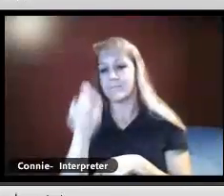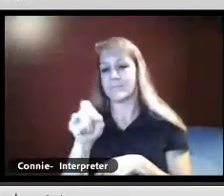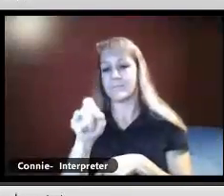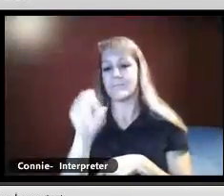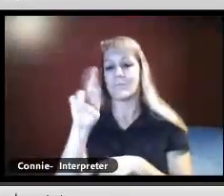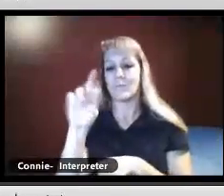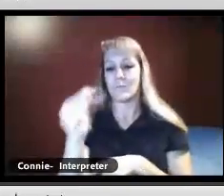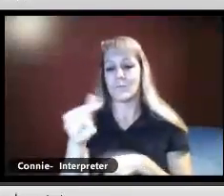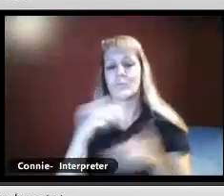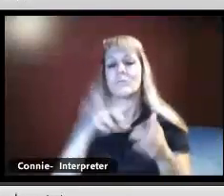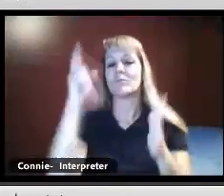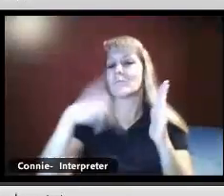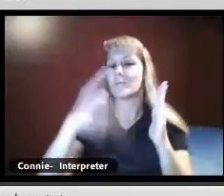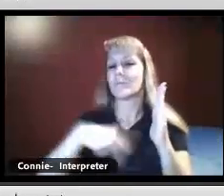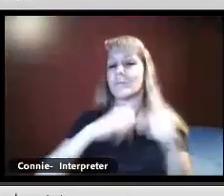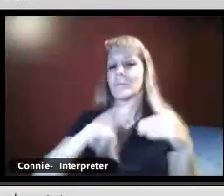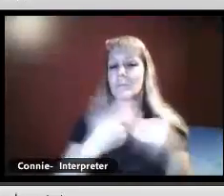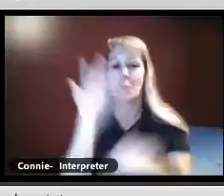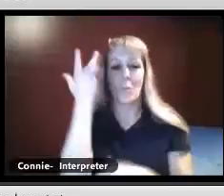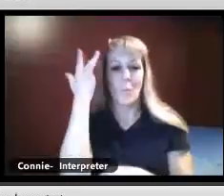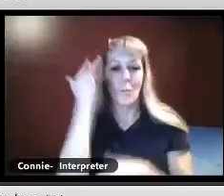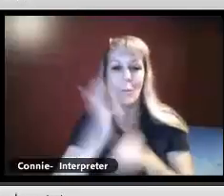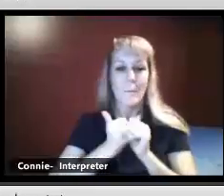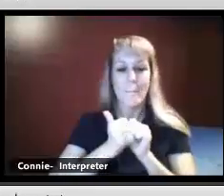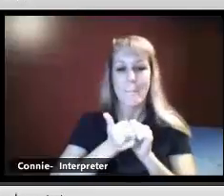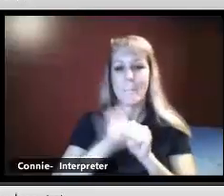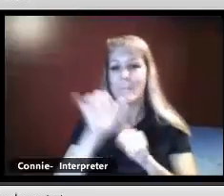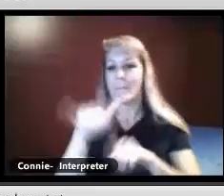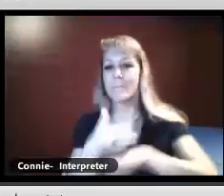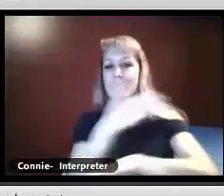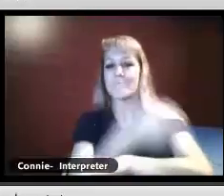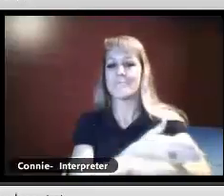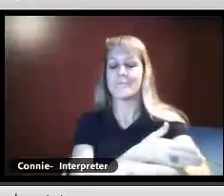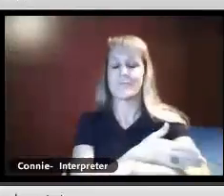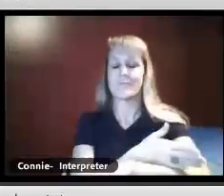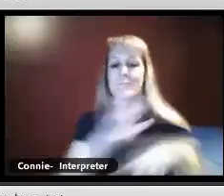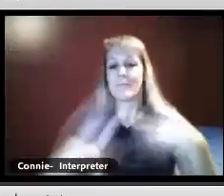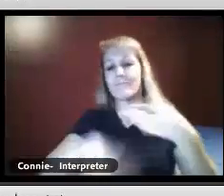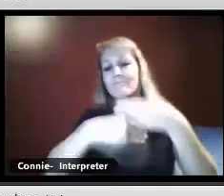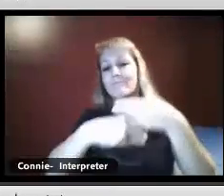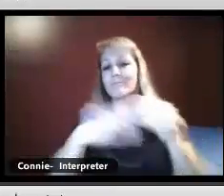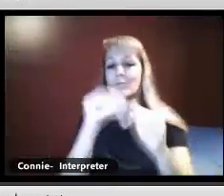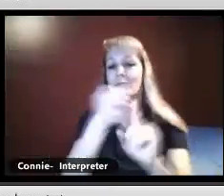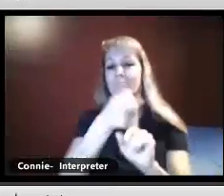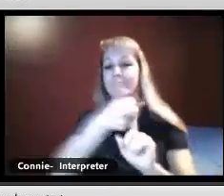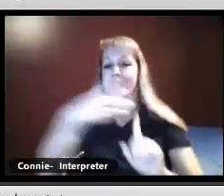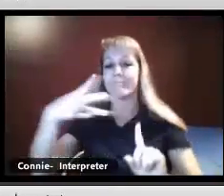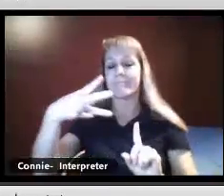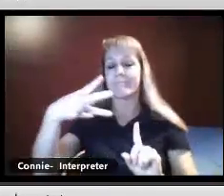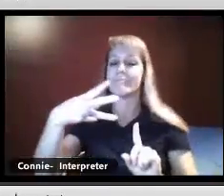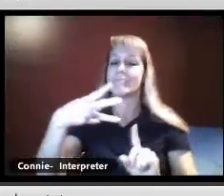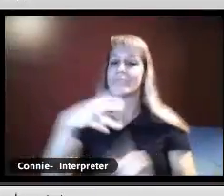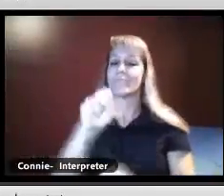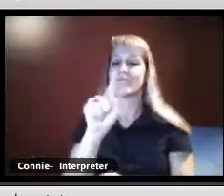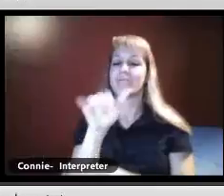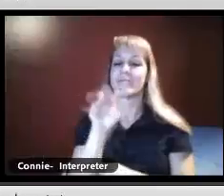and why this enhancement, this more expansive view of STEM